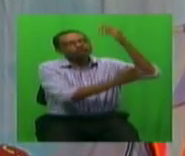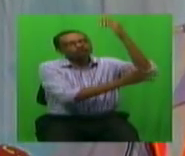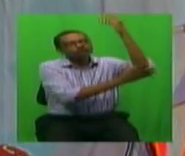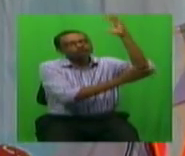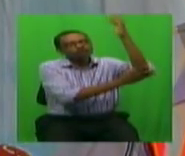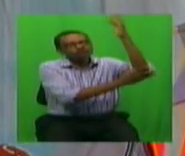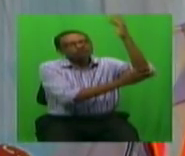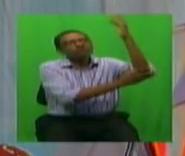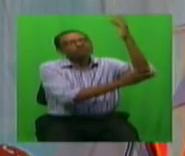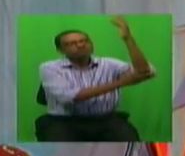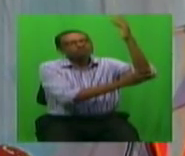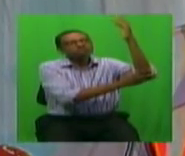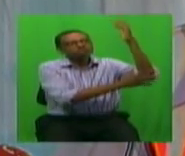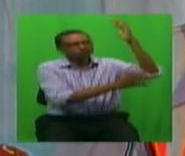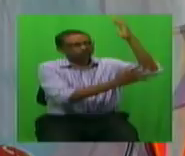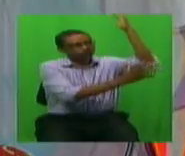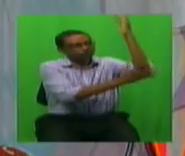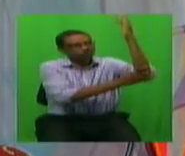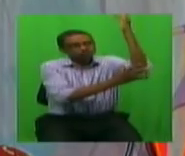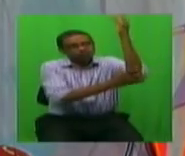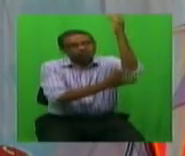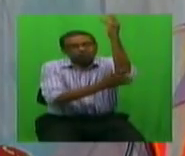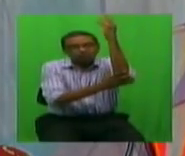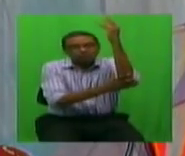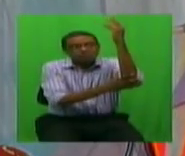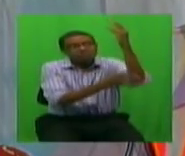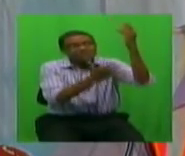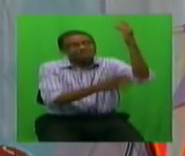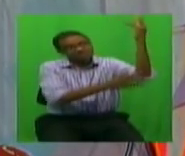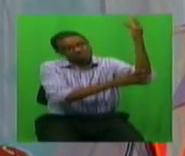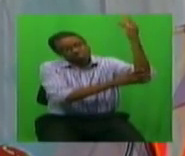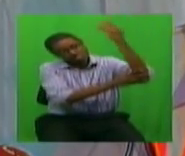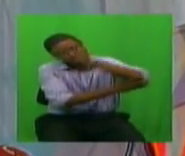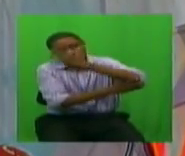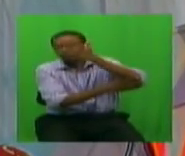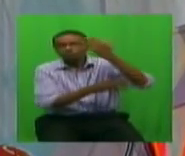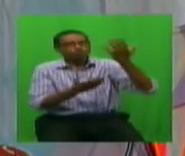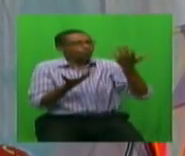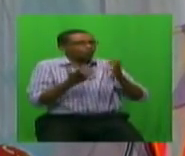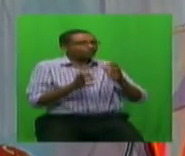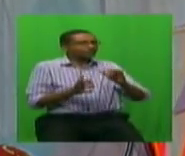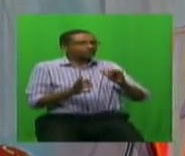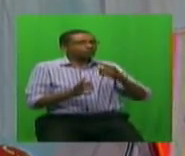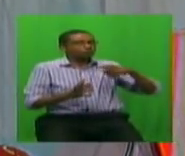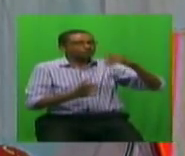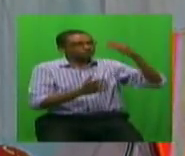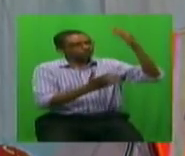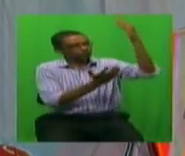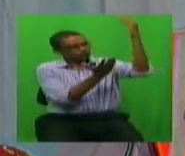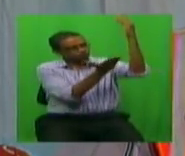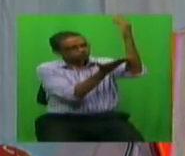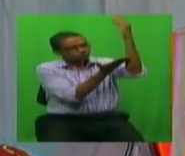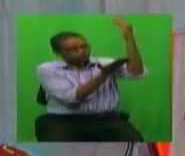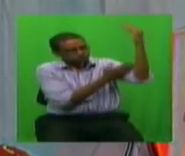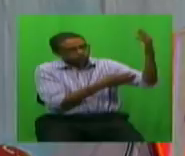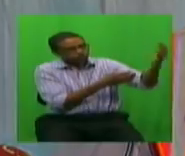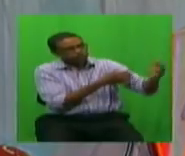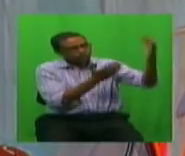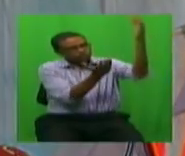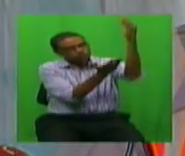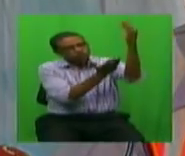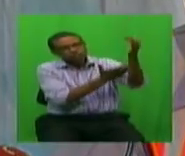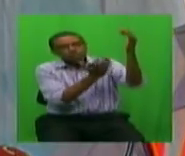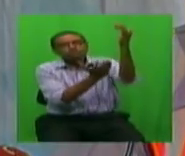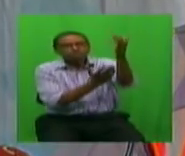potential threat going forward, and we're actually taking them down before they come down. Once we take down the trees, then the engineers will go in. We are working with